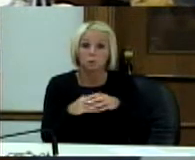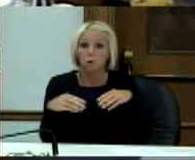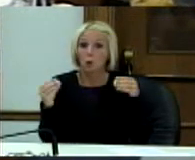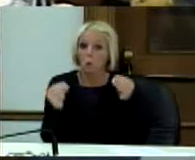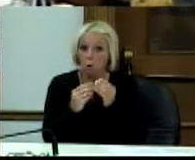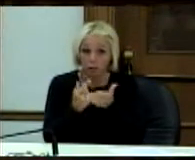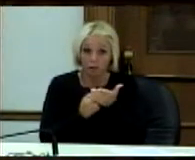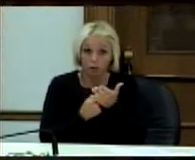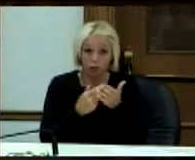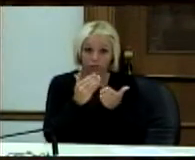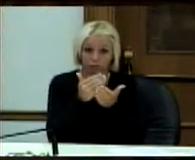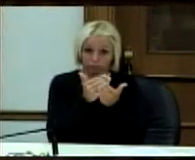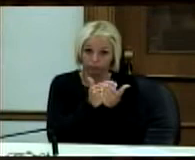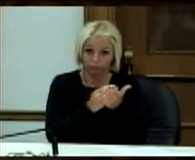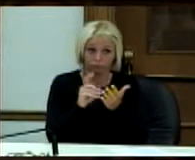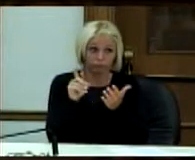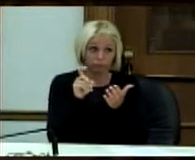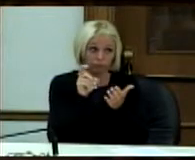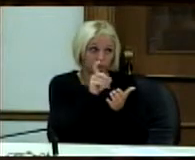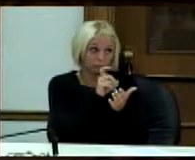Any further discussion on these items?